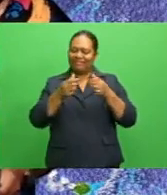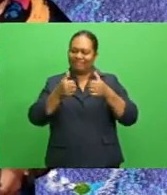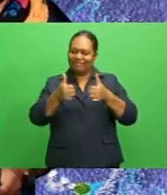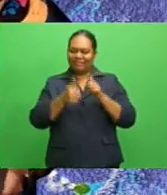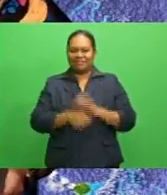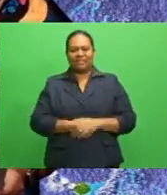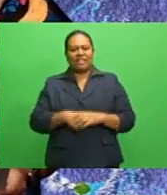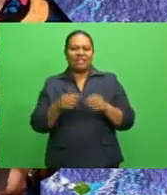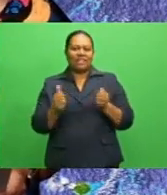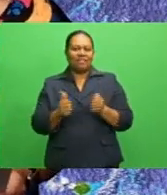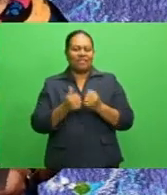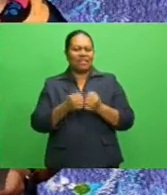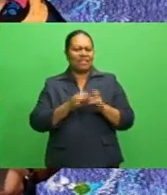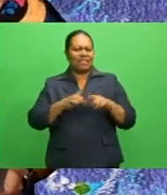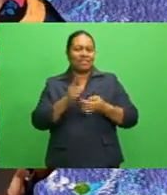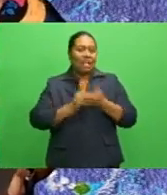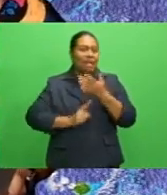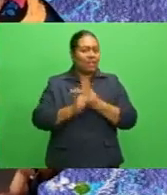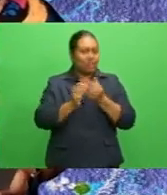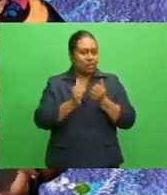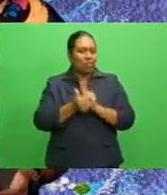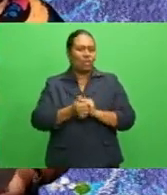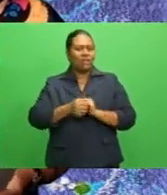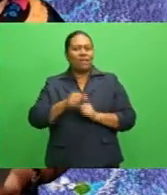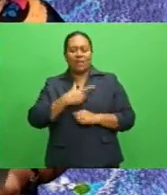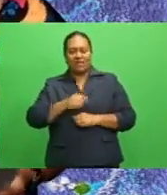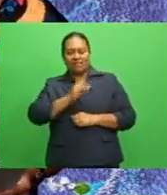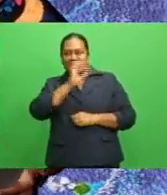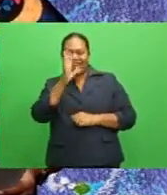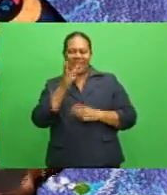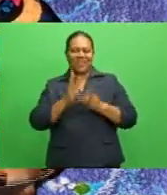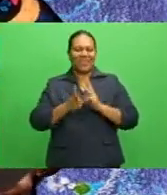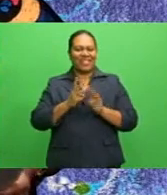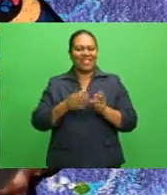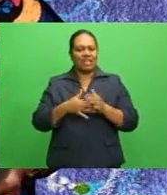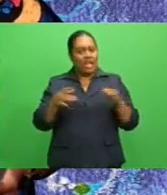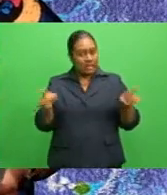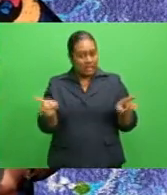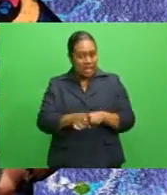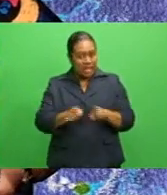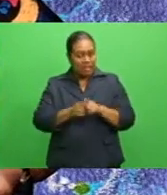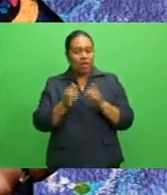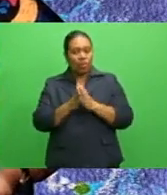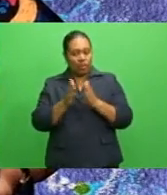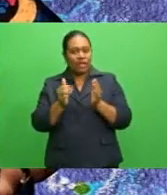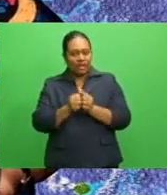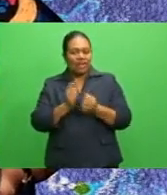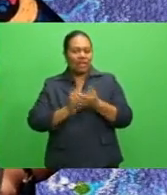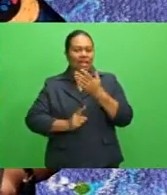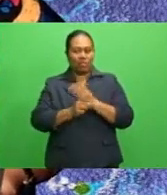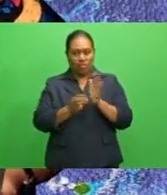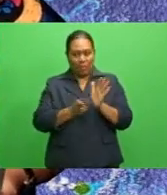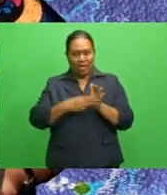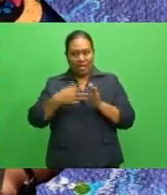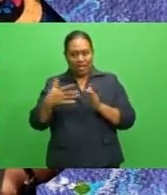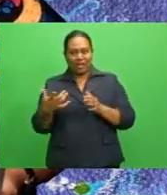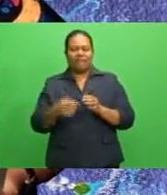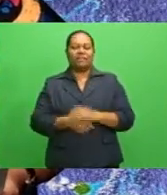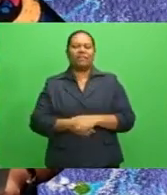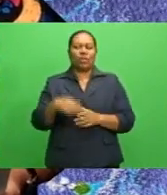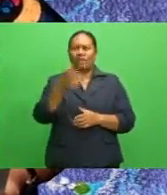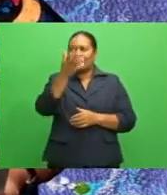many outdoor sports happened under fine conditions. Now that same weekend weather followed into Monday, the skies